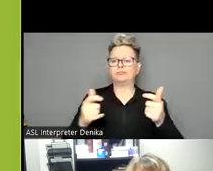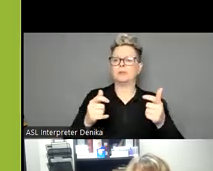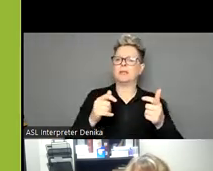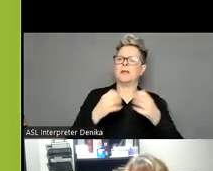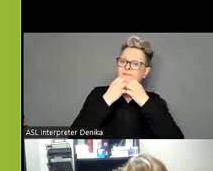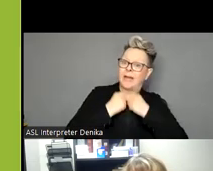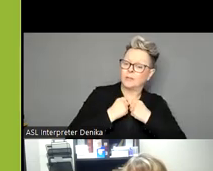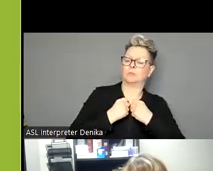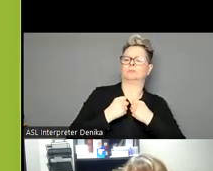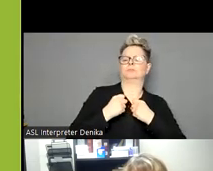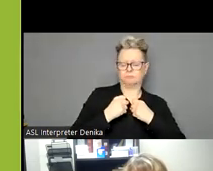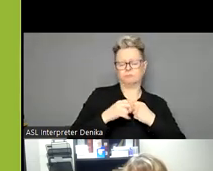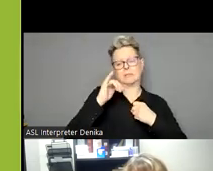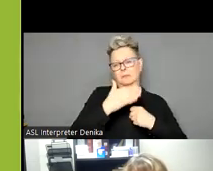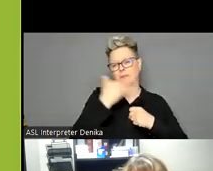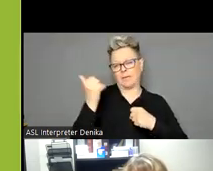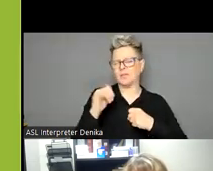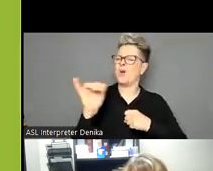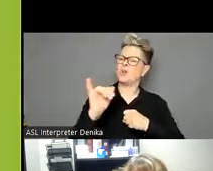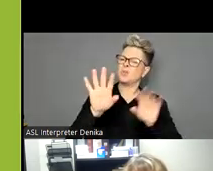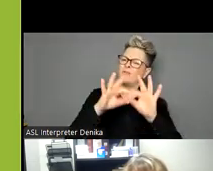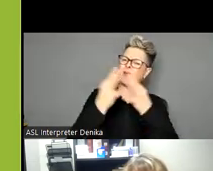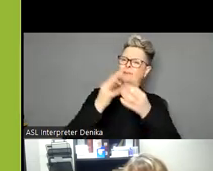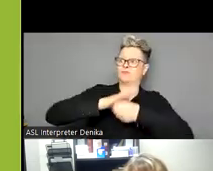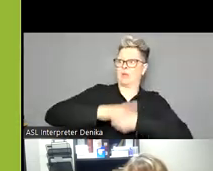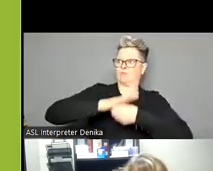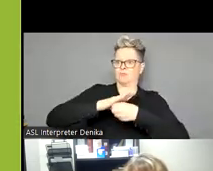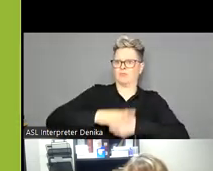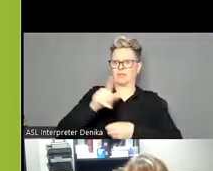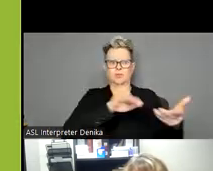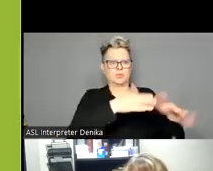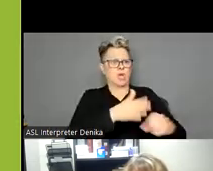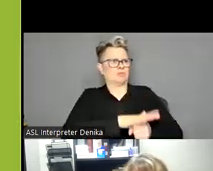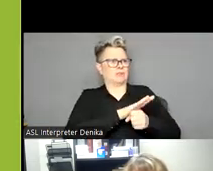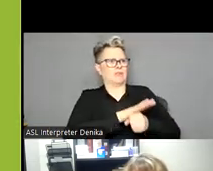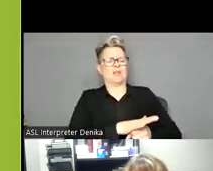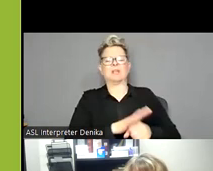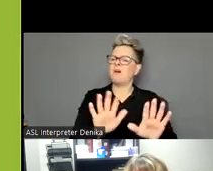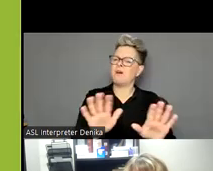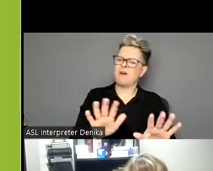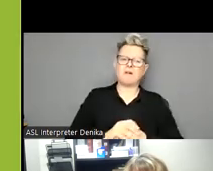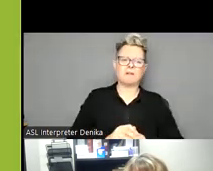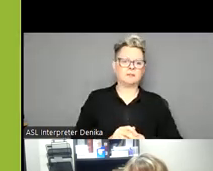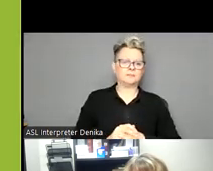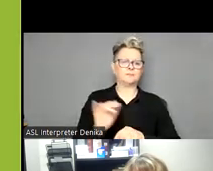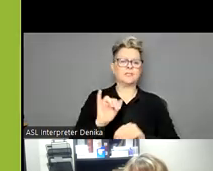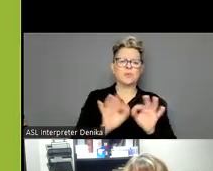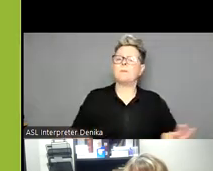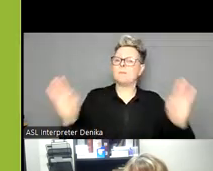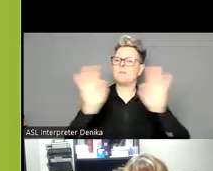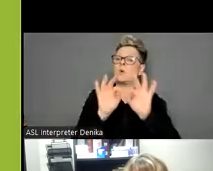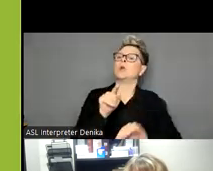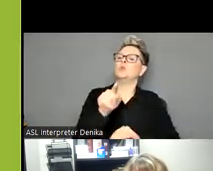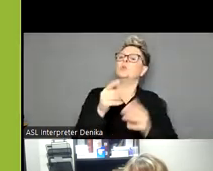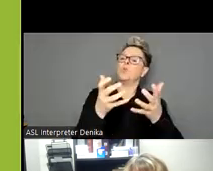more importantly, taking stress away from your family and friends, just adding a lot of certainty about what you did want to